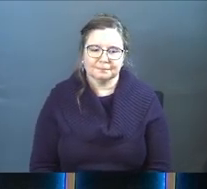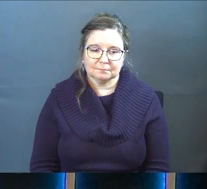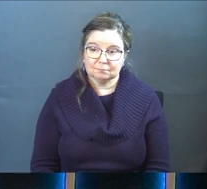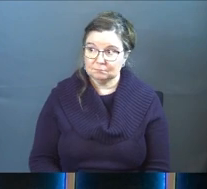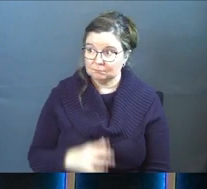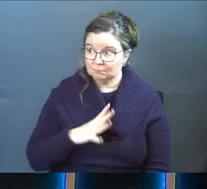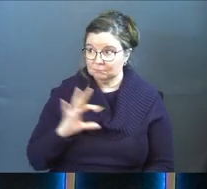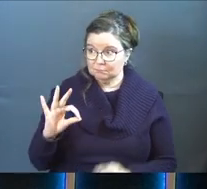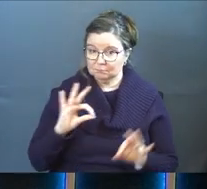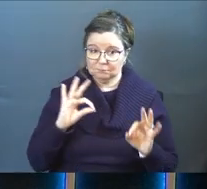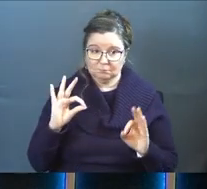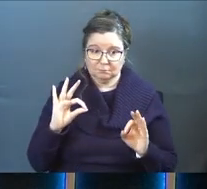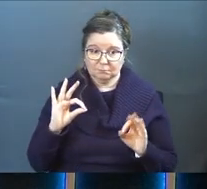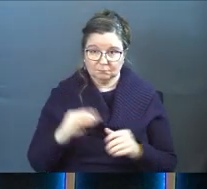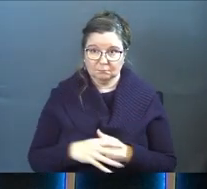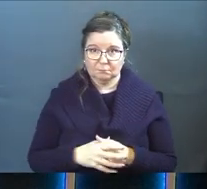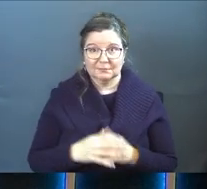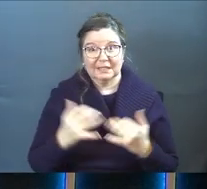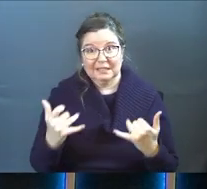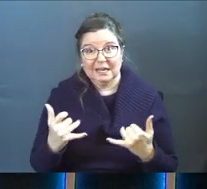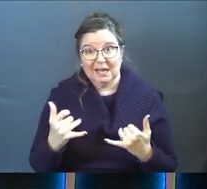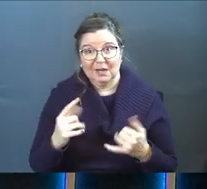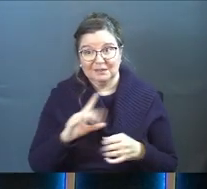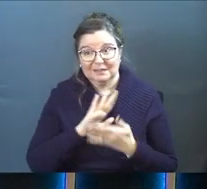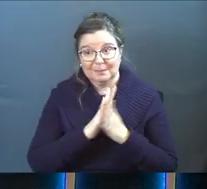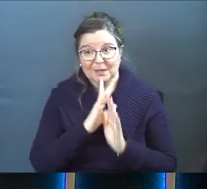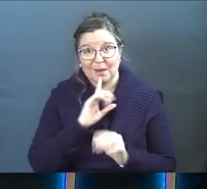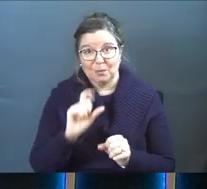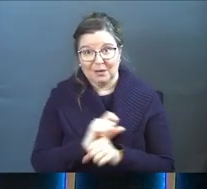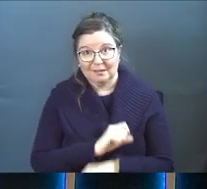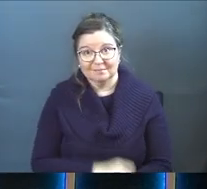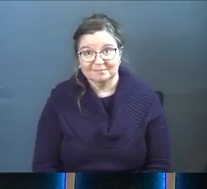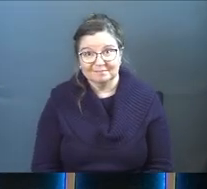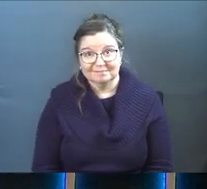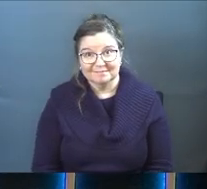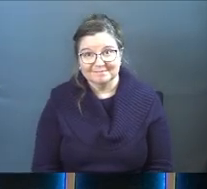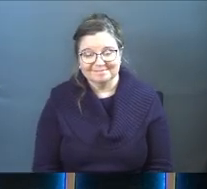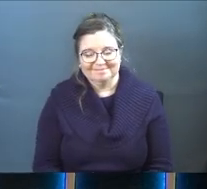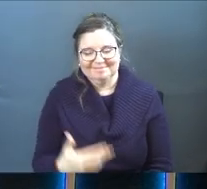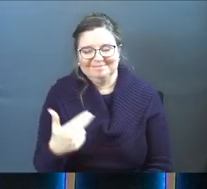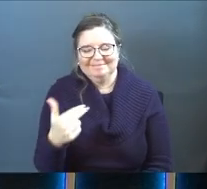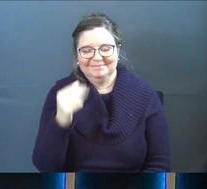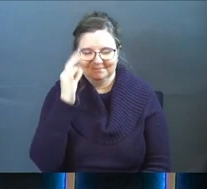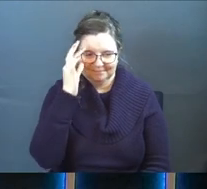How you doing? Because now it's about to get real.